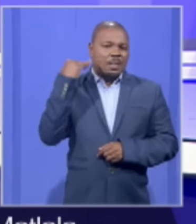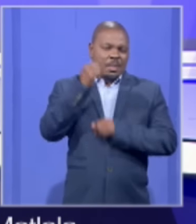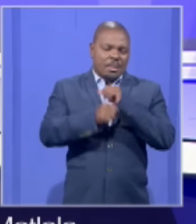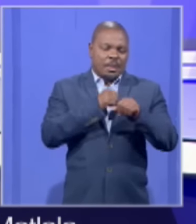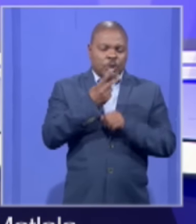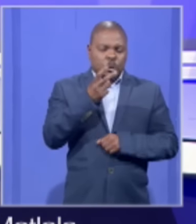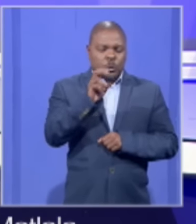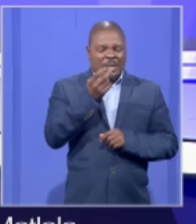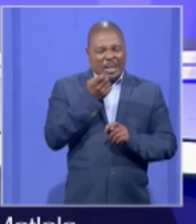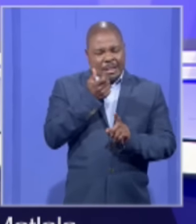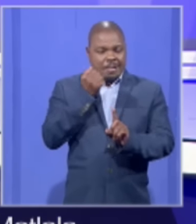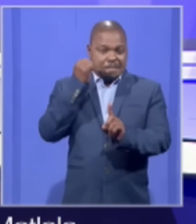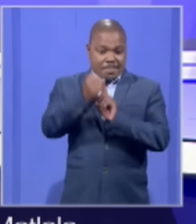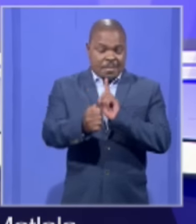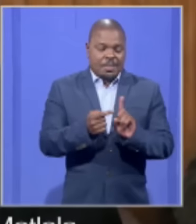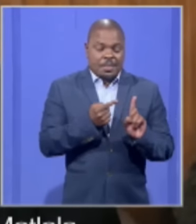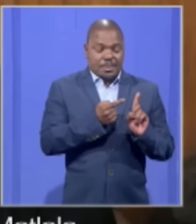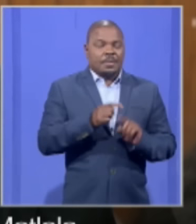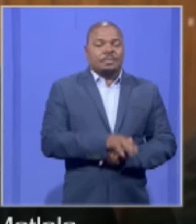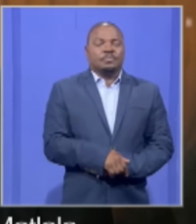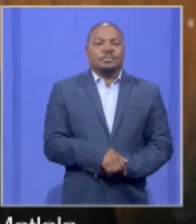2023.